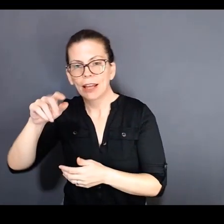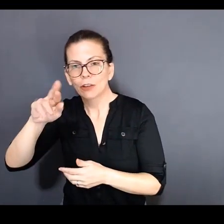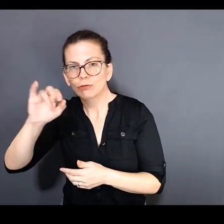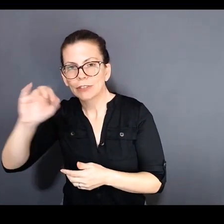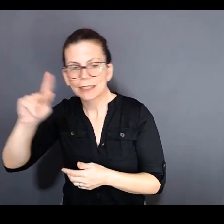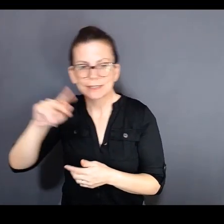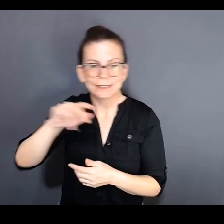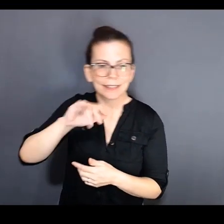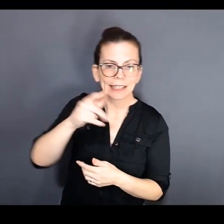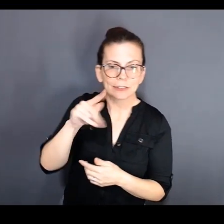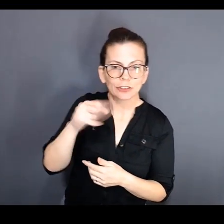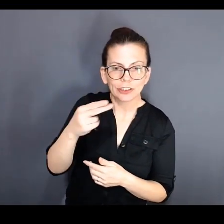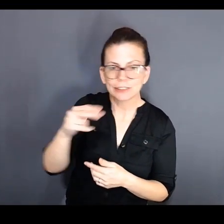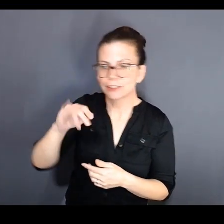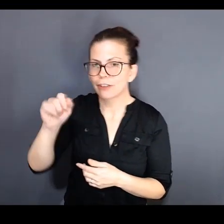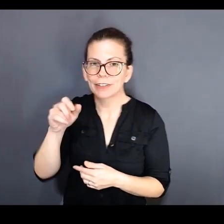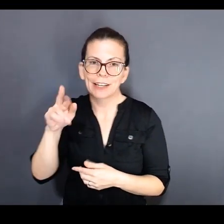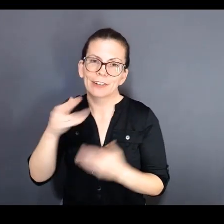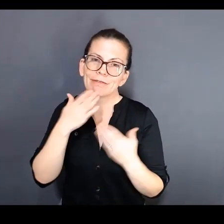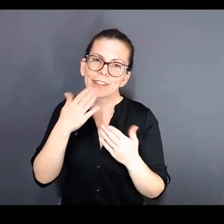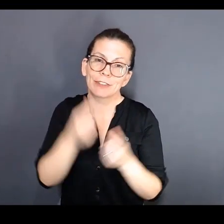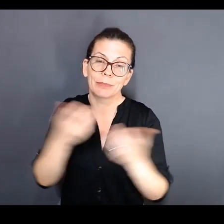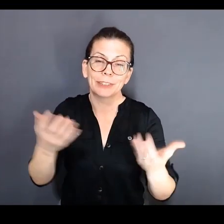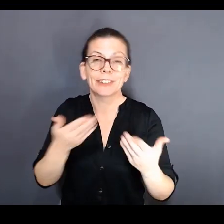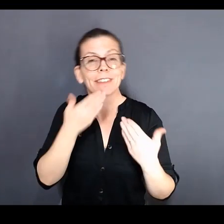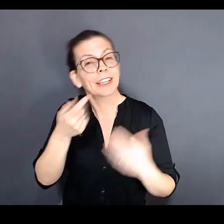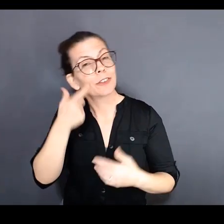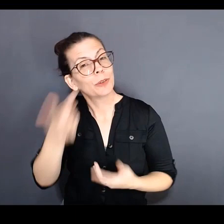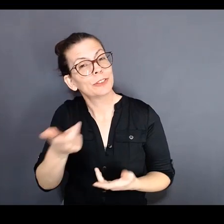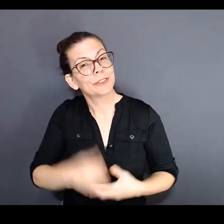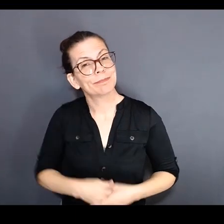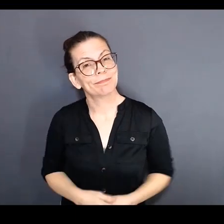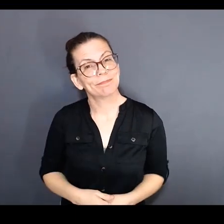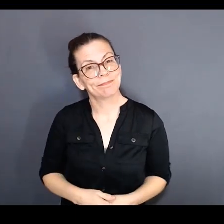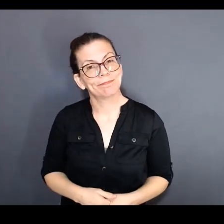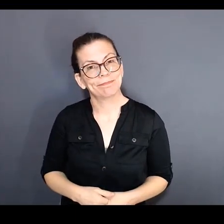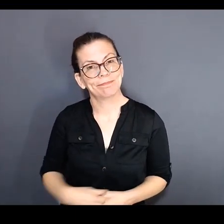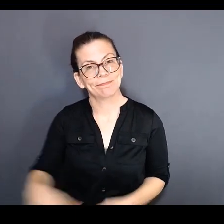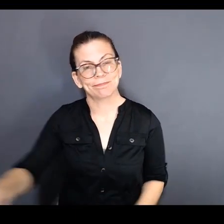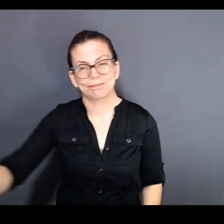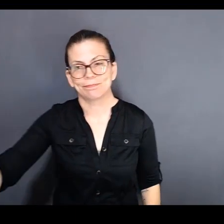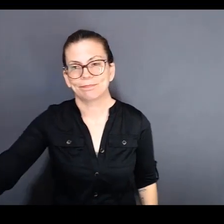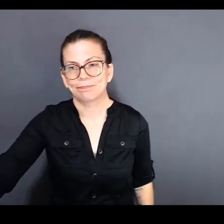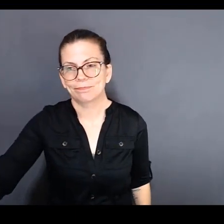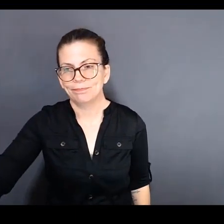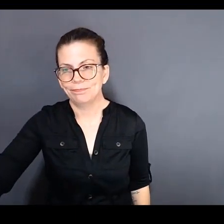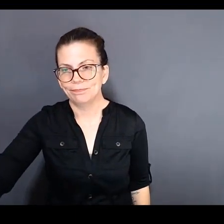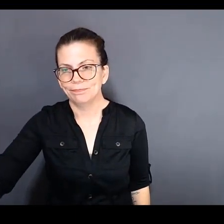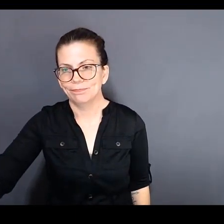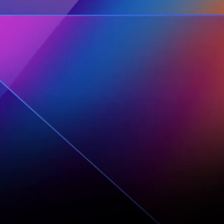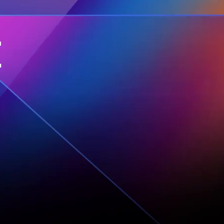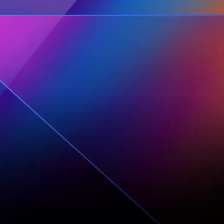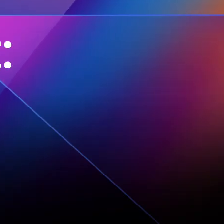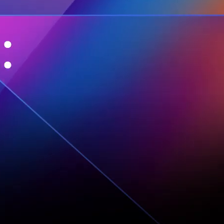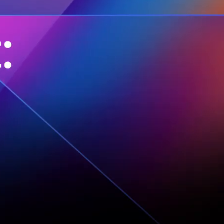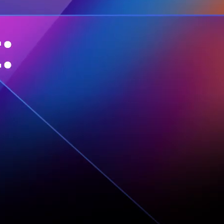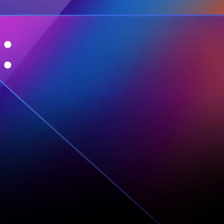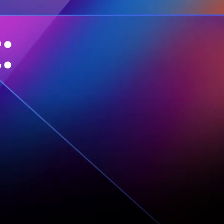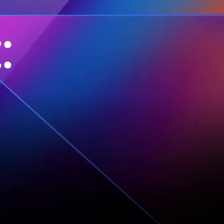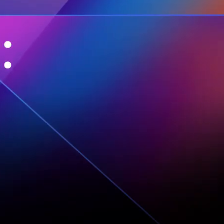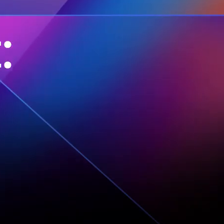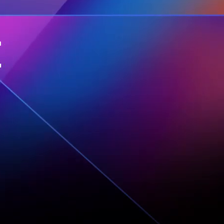yeah, Kashish, Rick, Javier, thank you very much. And thank you, everybody, for watching.